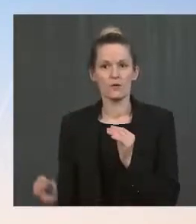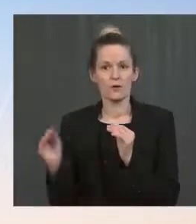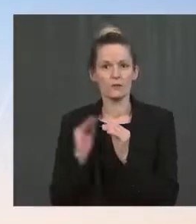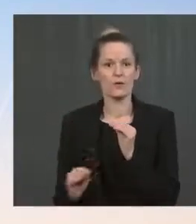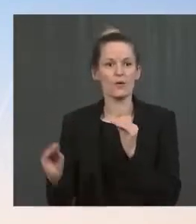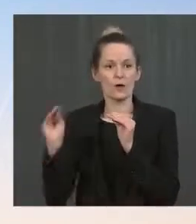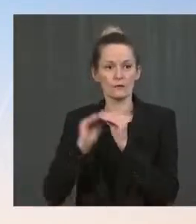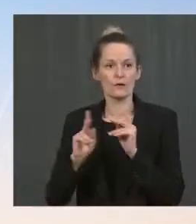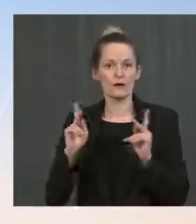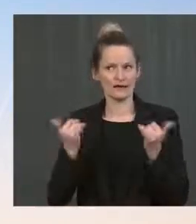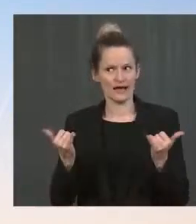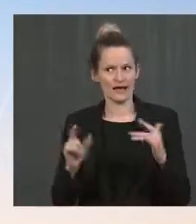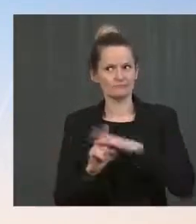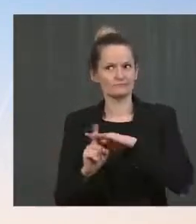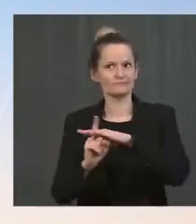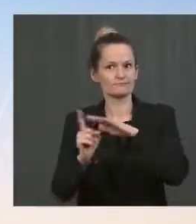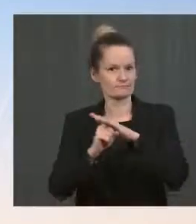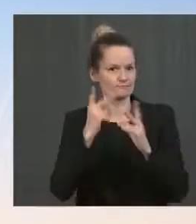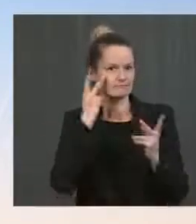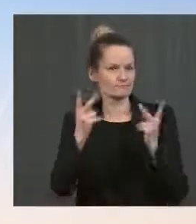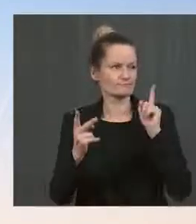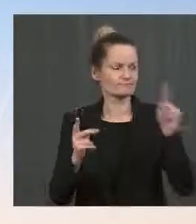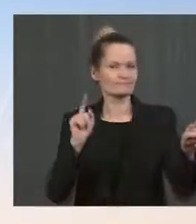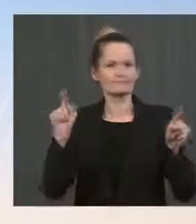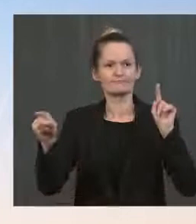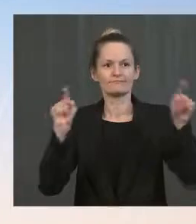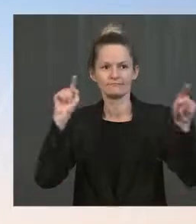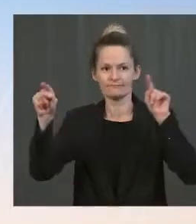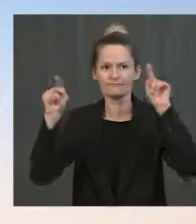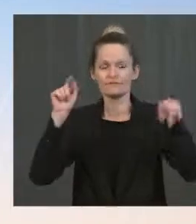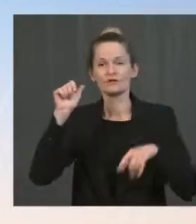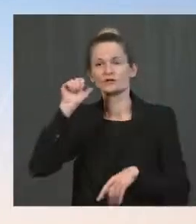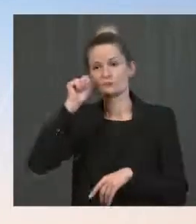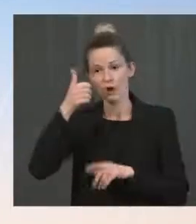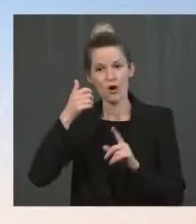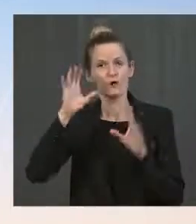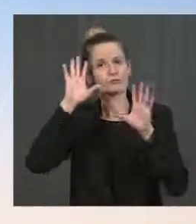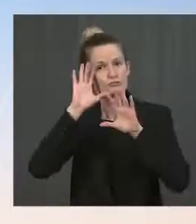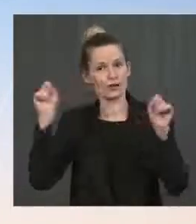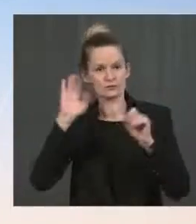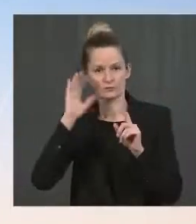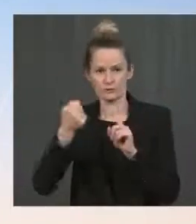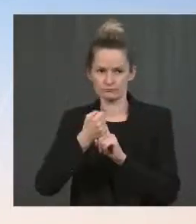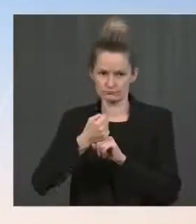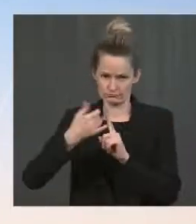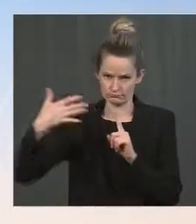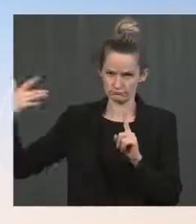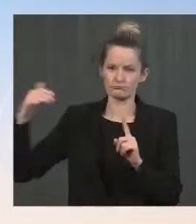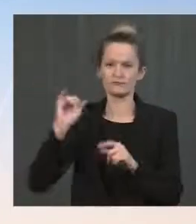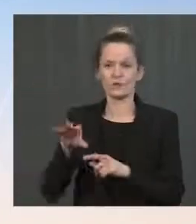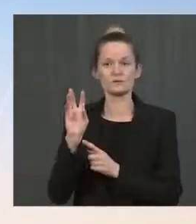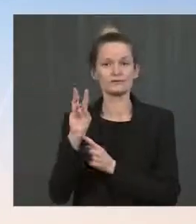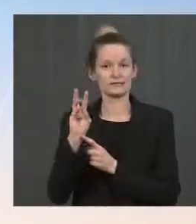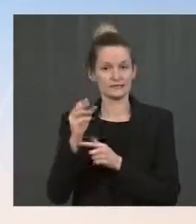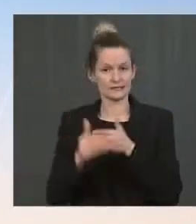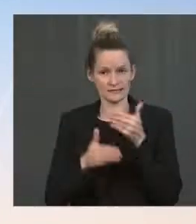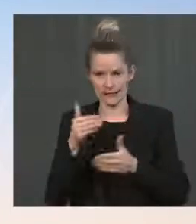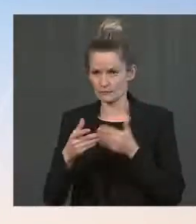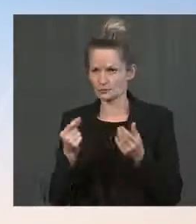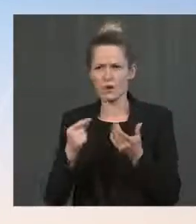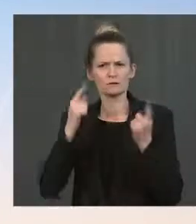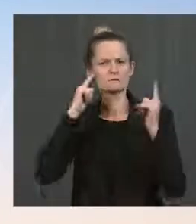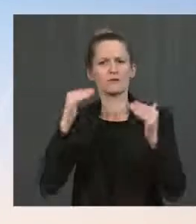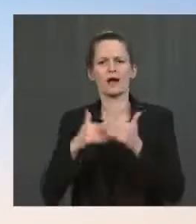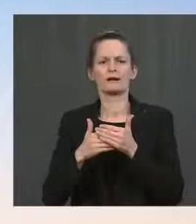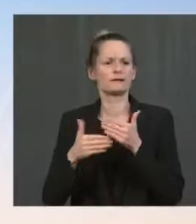But he's going to lay out these 6 steps tomorrow because we have more work to do, and we are still at war with the virus and with the Delta variant. So we're